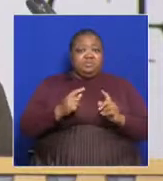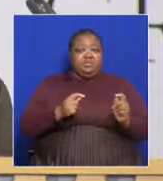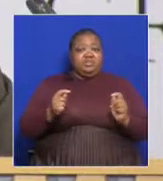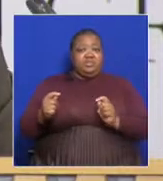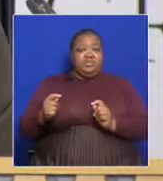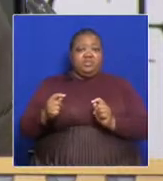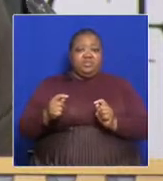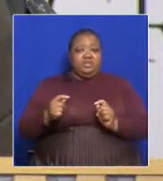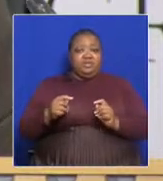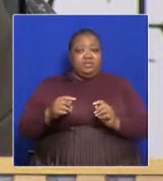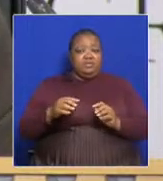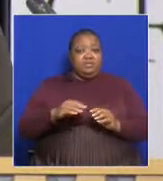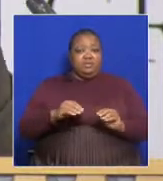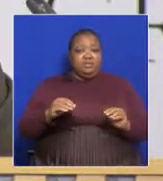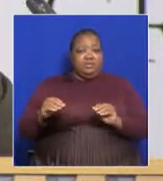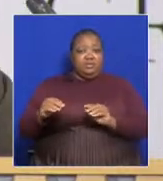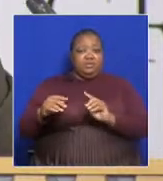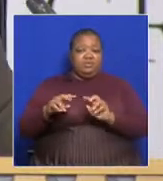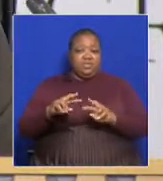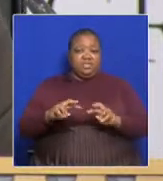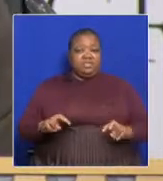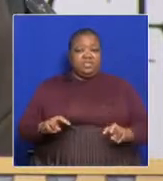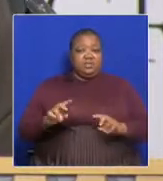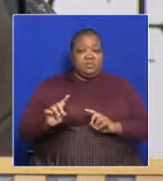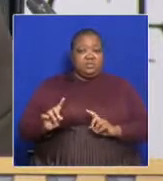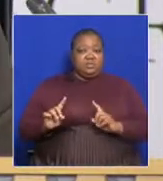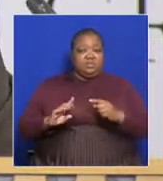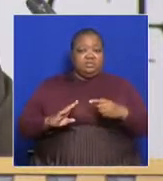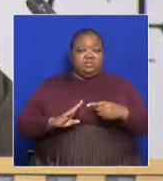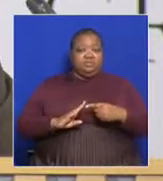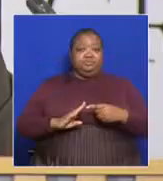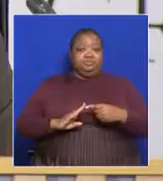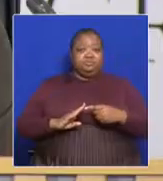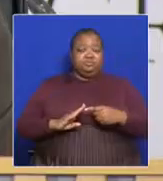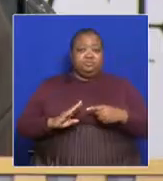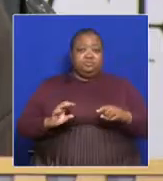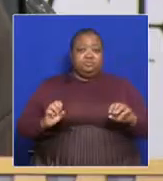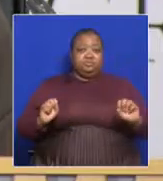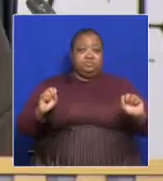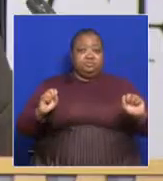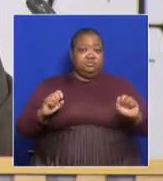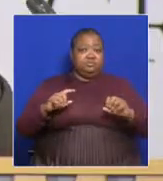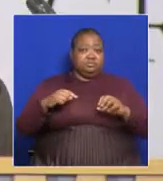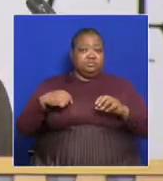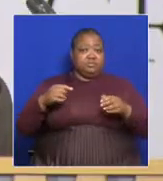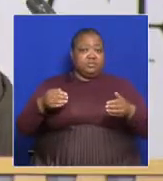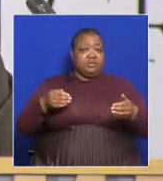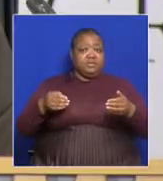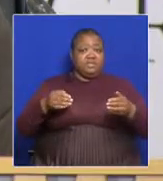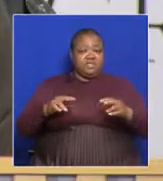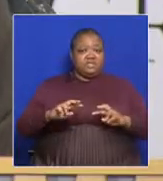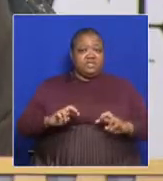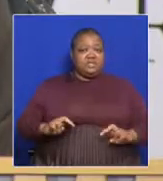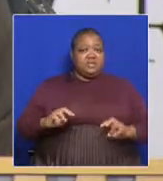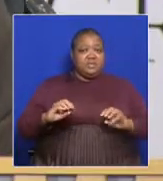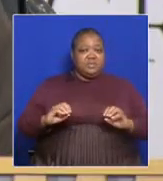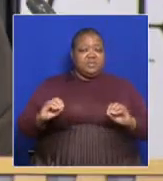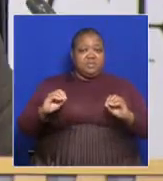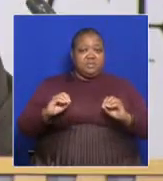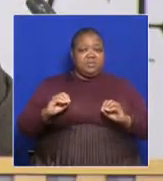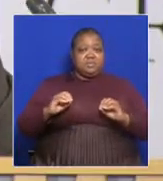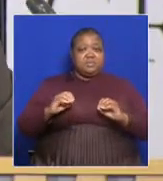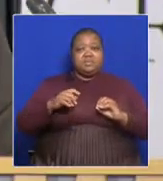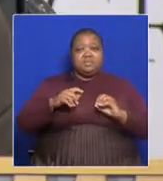about? Okay, firstly, I'll place on record, Commissioner, I was not the one handling the investigation. All I can tell you is second-hand